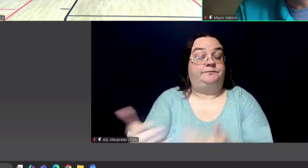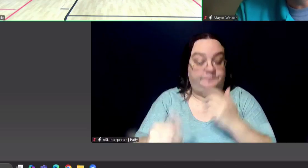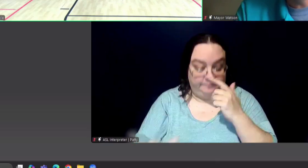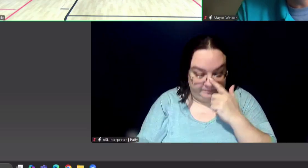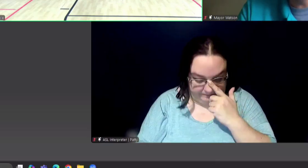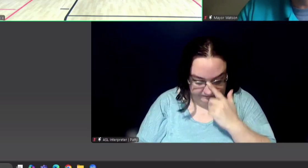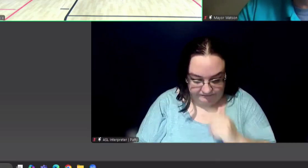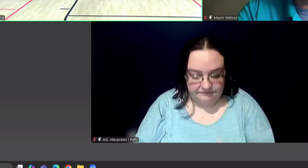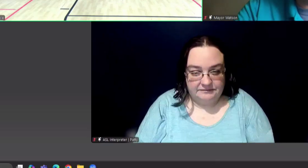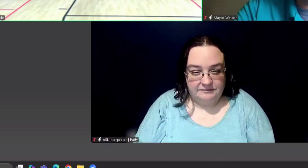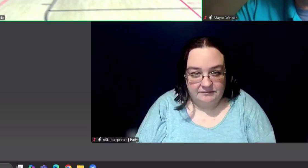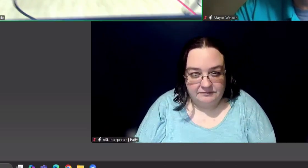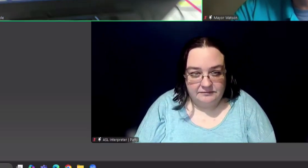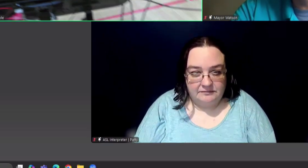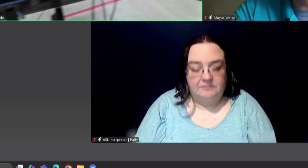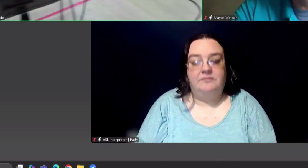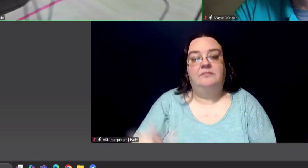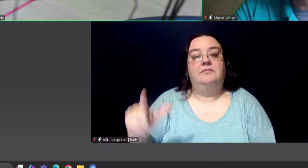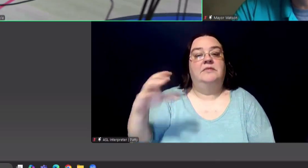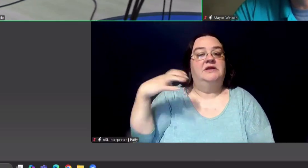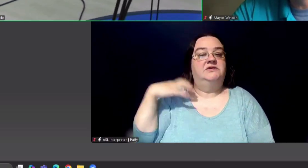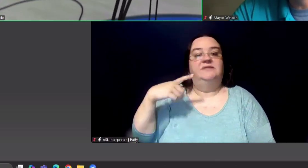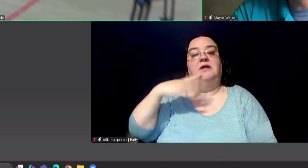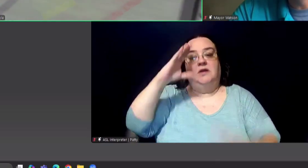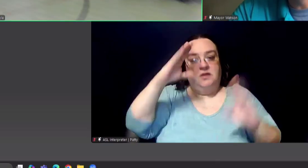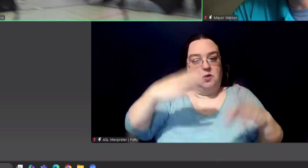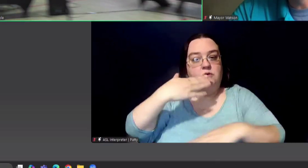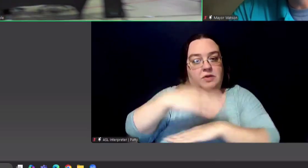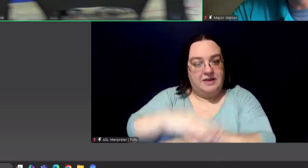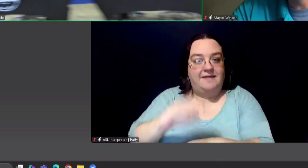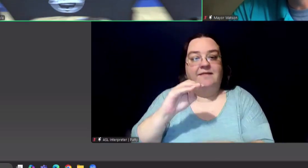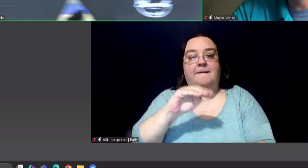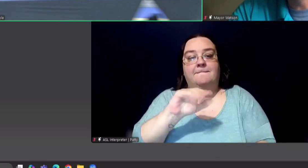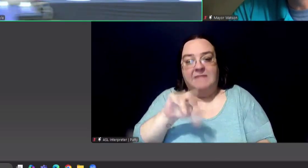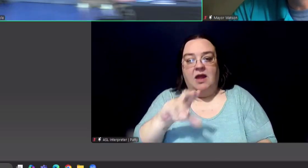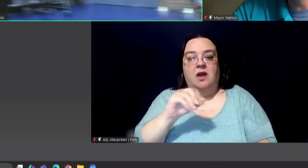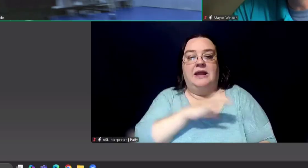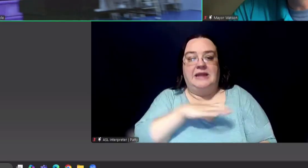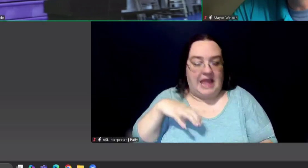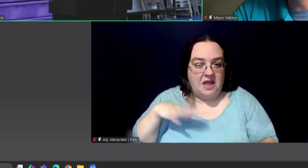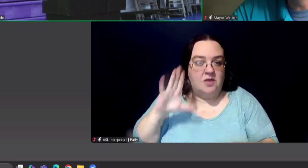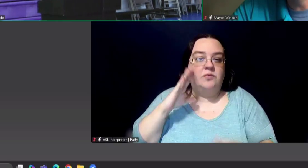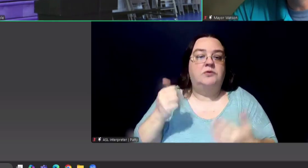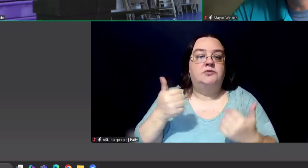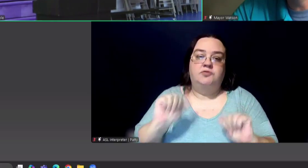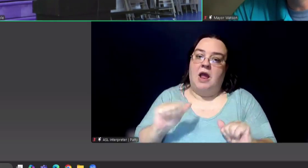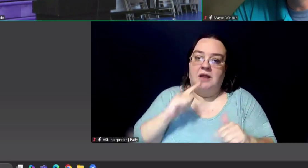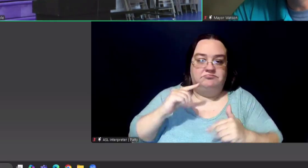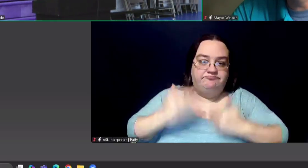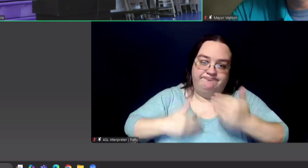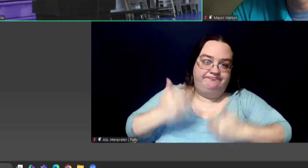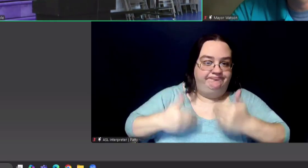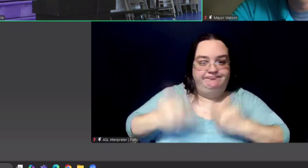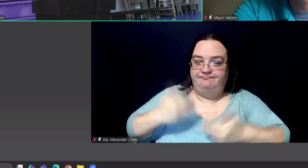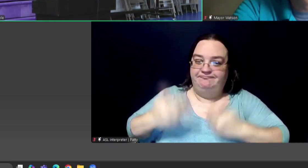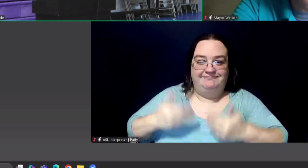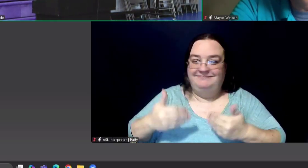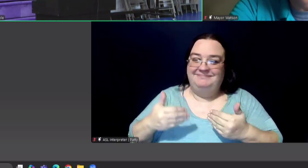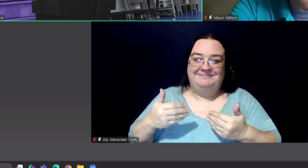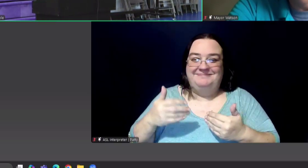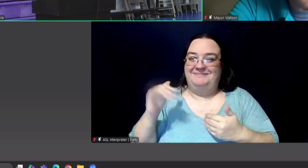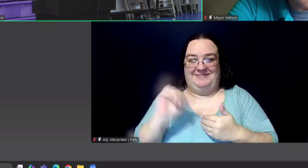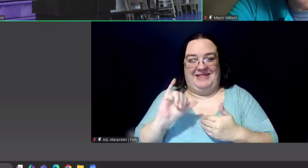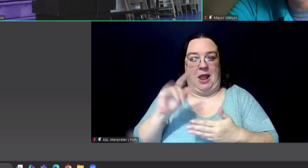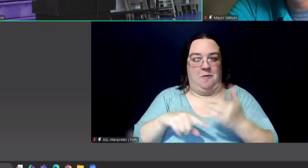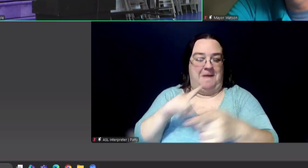Good evening, Mr. Mayor, Council. We'll try to maintain that breakneck speed that you mentioned earlier, Mayor. For